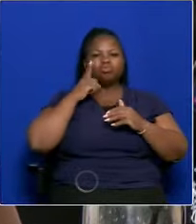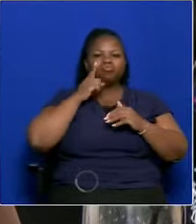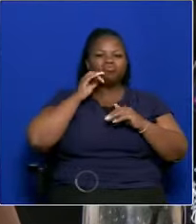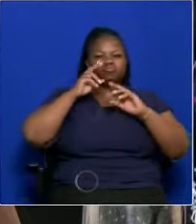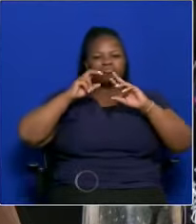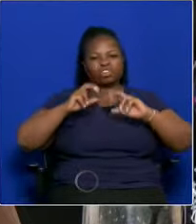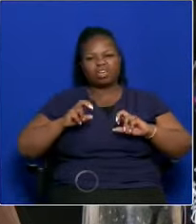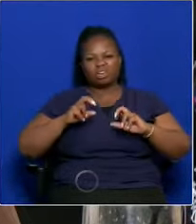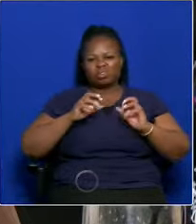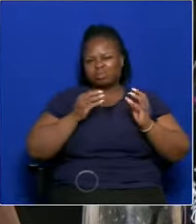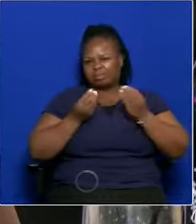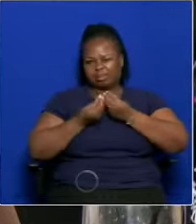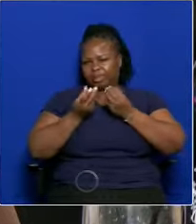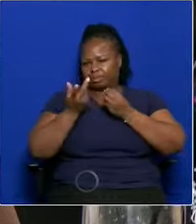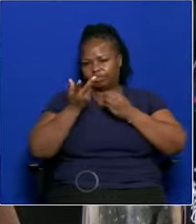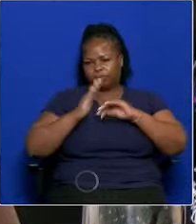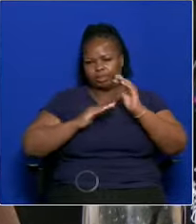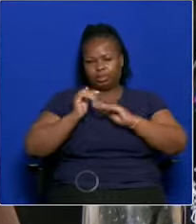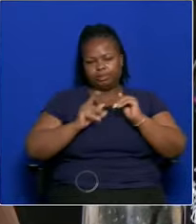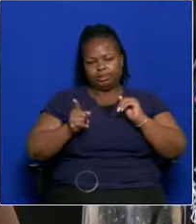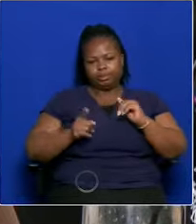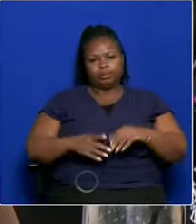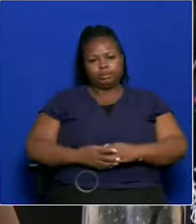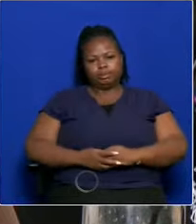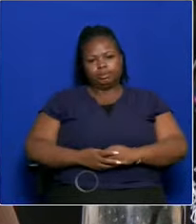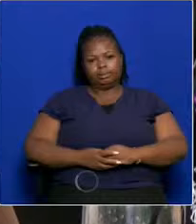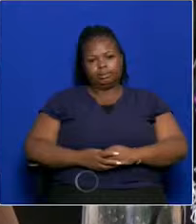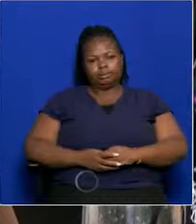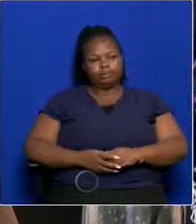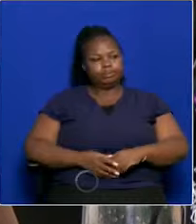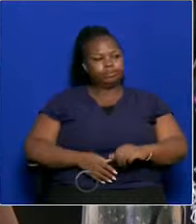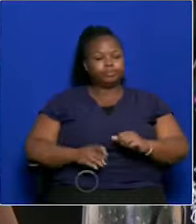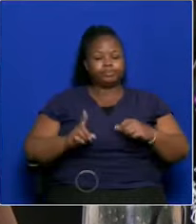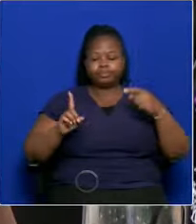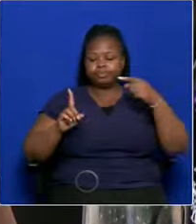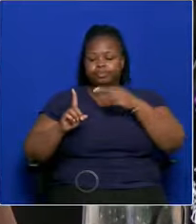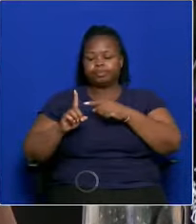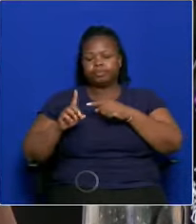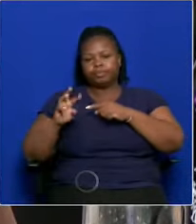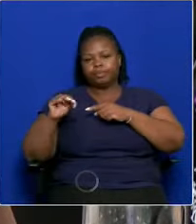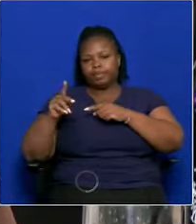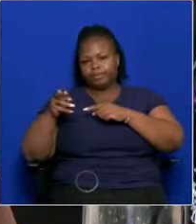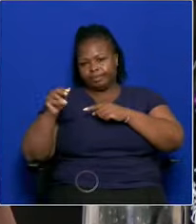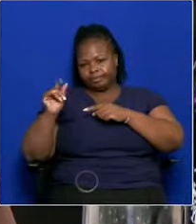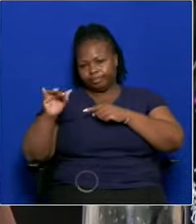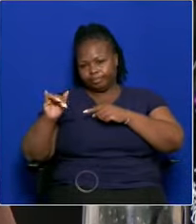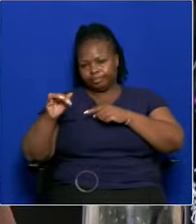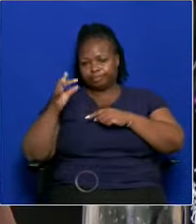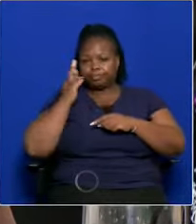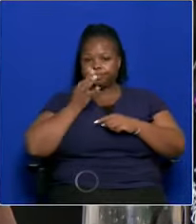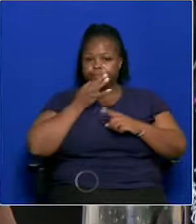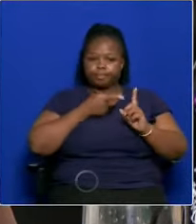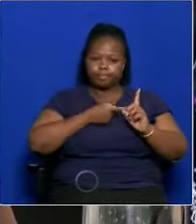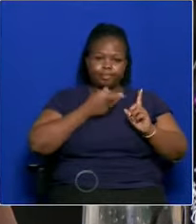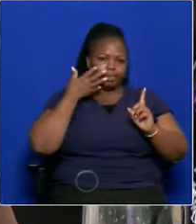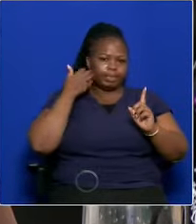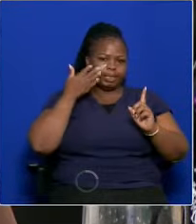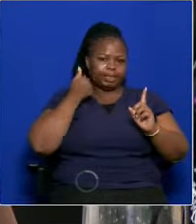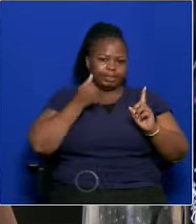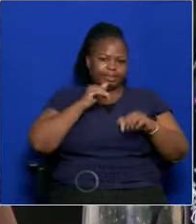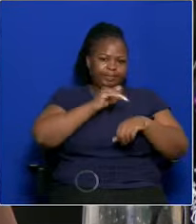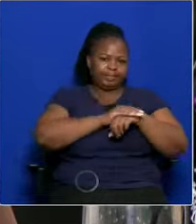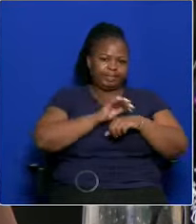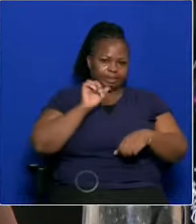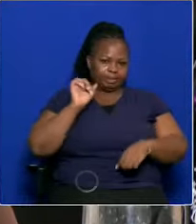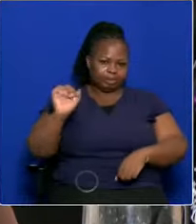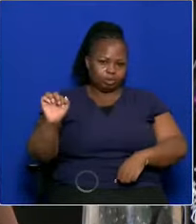Okay, and when Mr. Mbilini tells you that Mr. Matlala is his friend, did you inquire